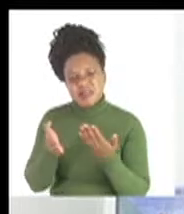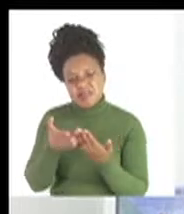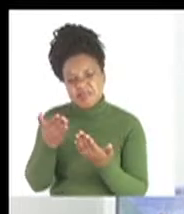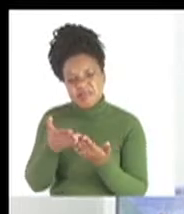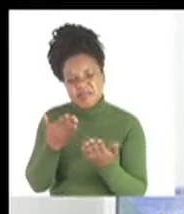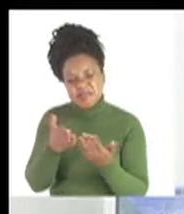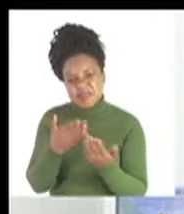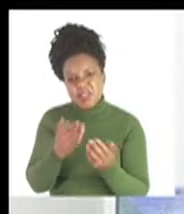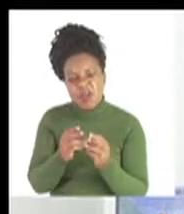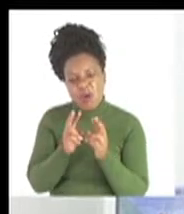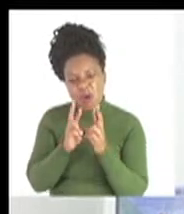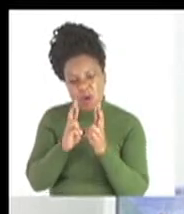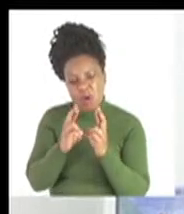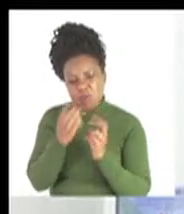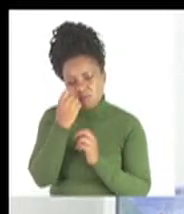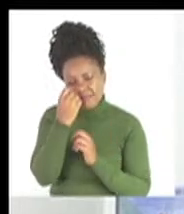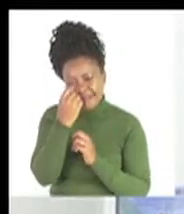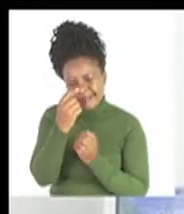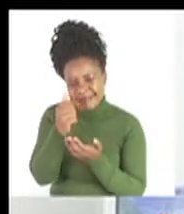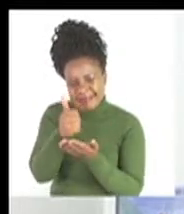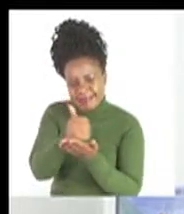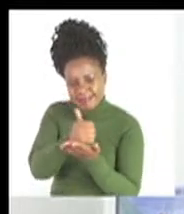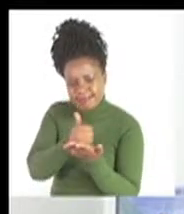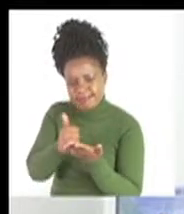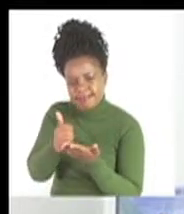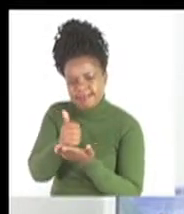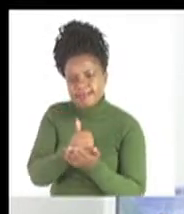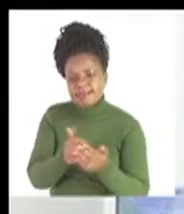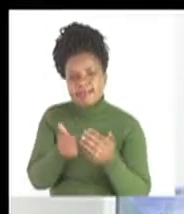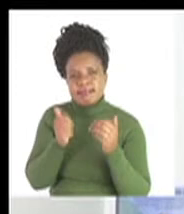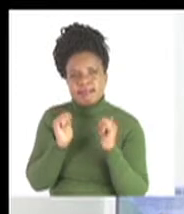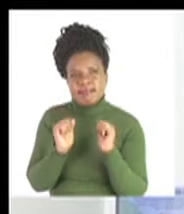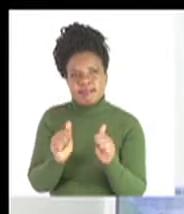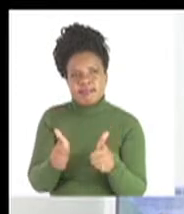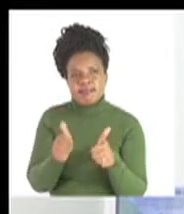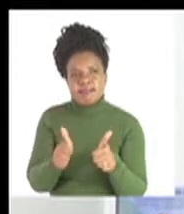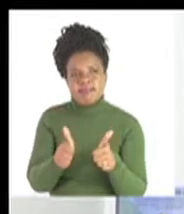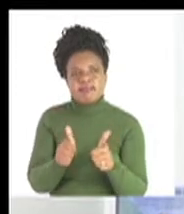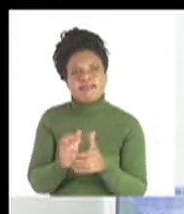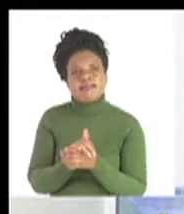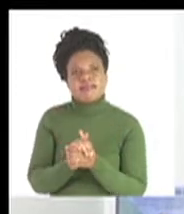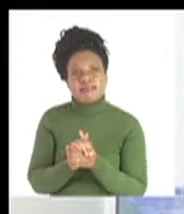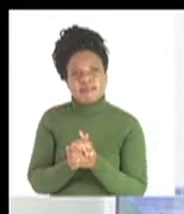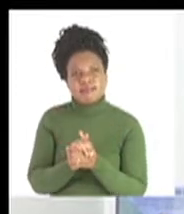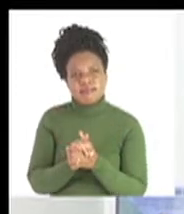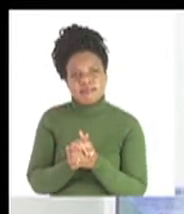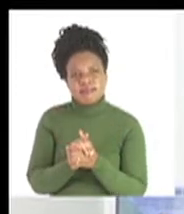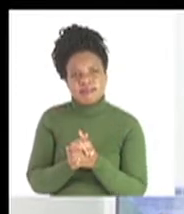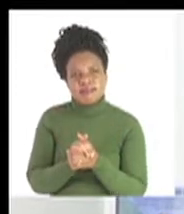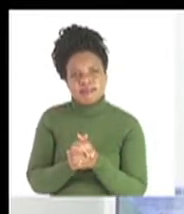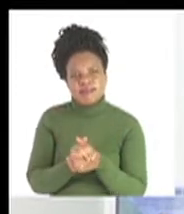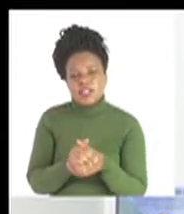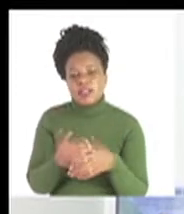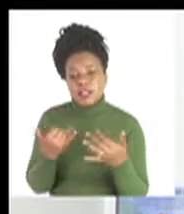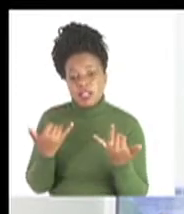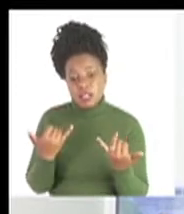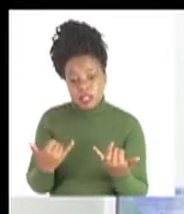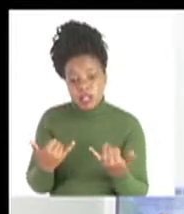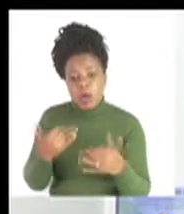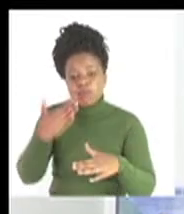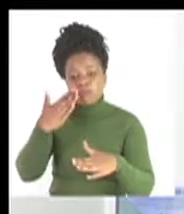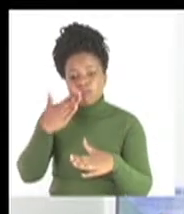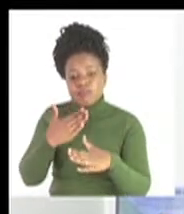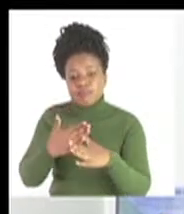easier to do and clear. So we have to go back to our